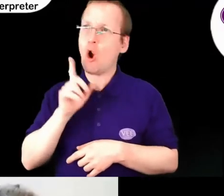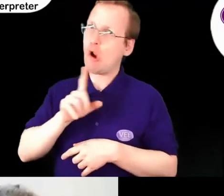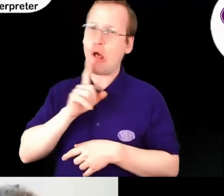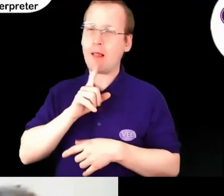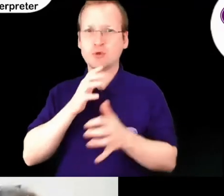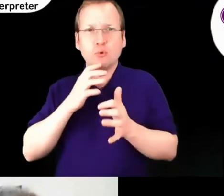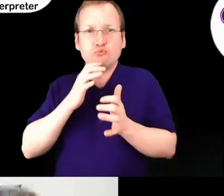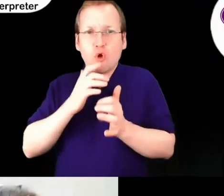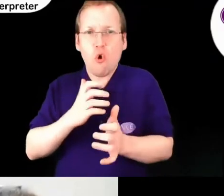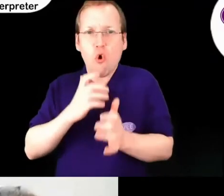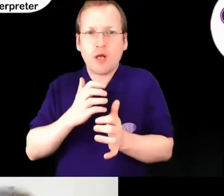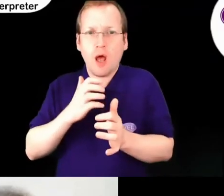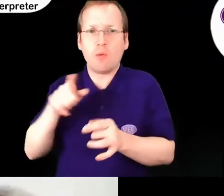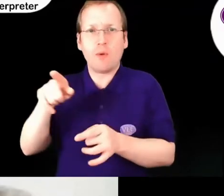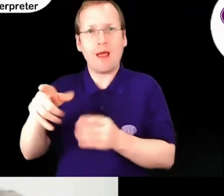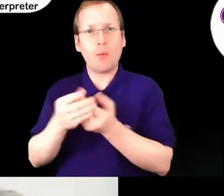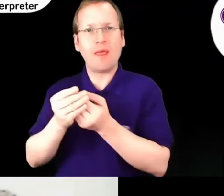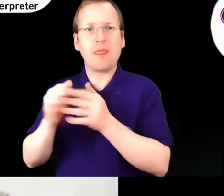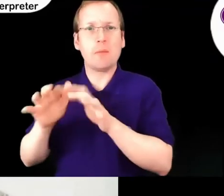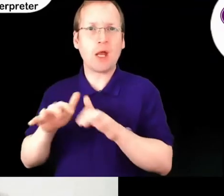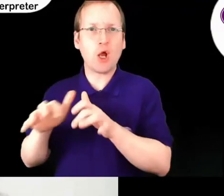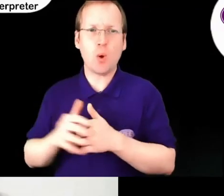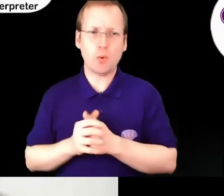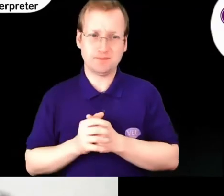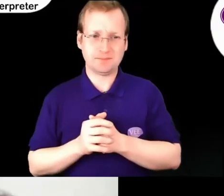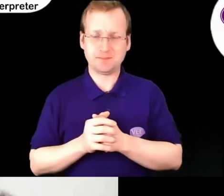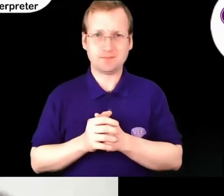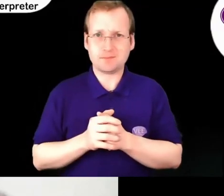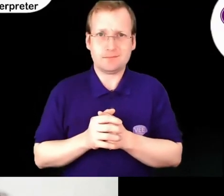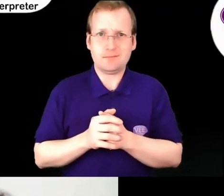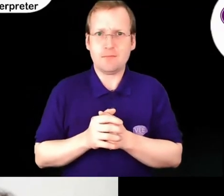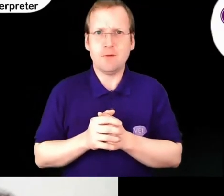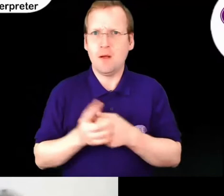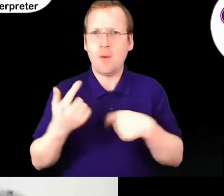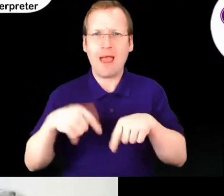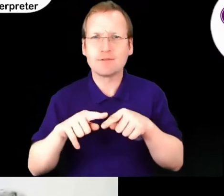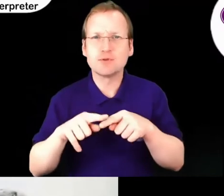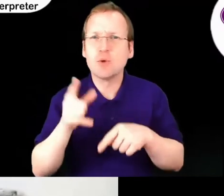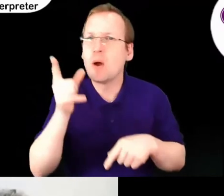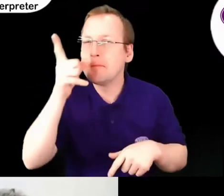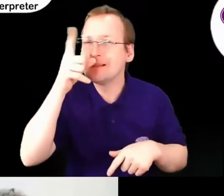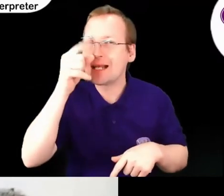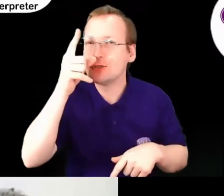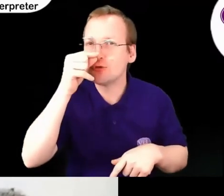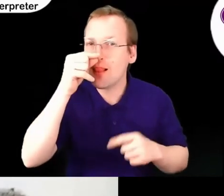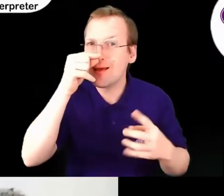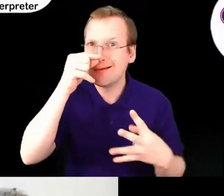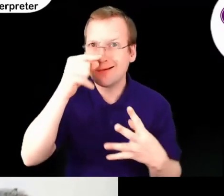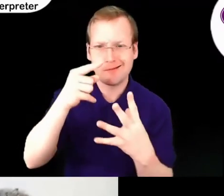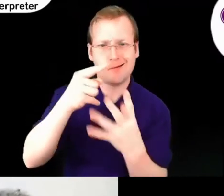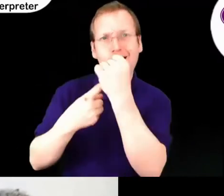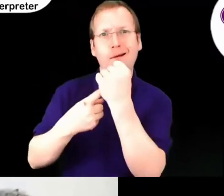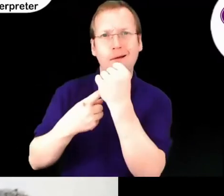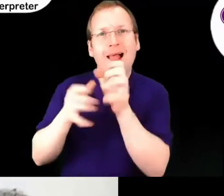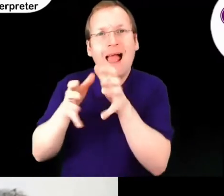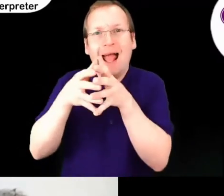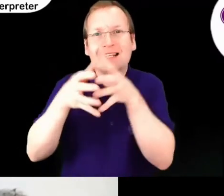recorder while he plays the piano. You know, we just have to expand the potential rather than make everything